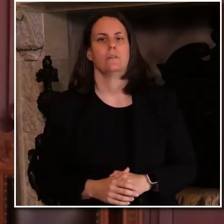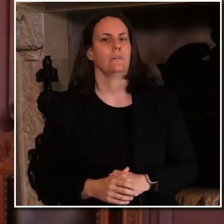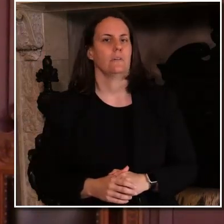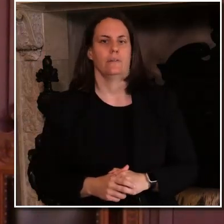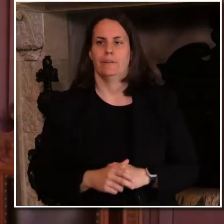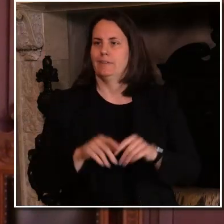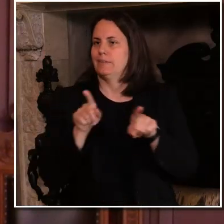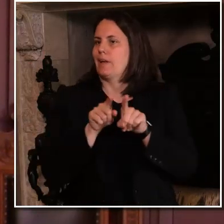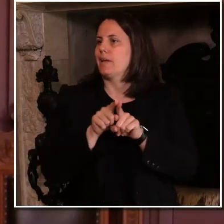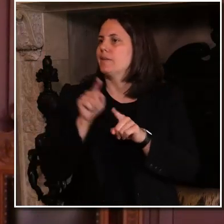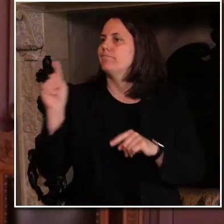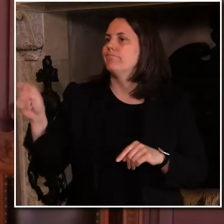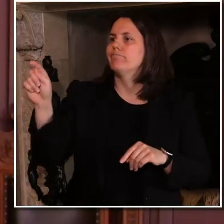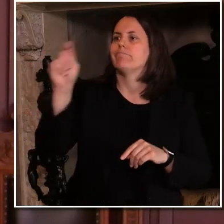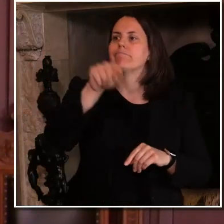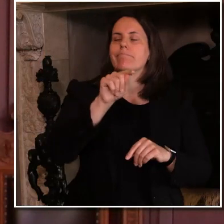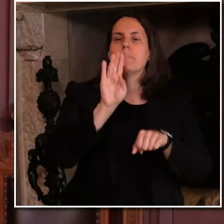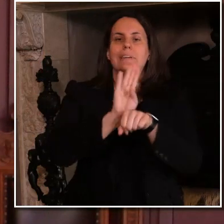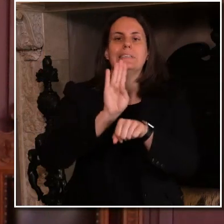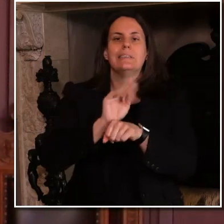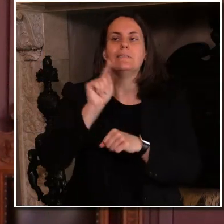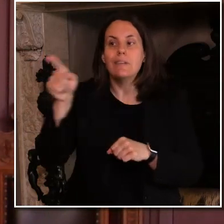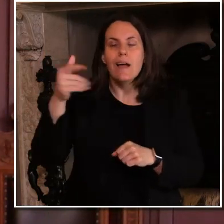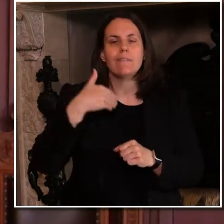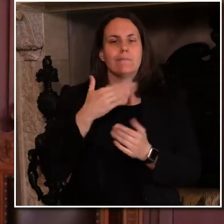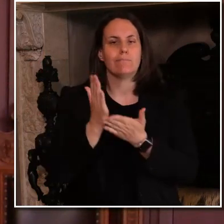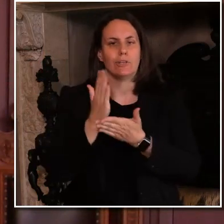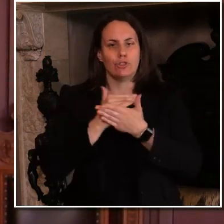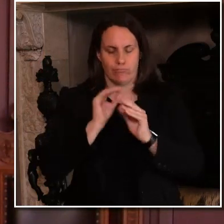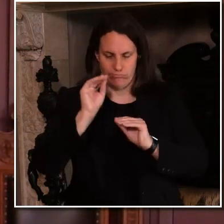revenue is very important, and so